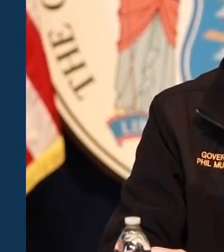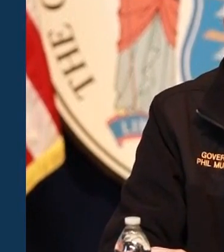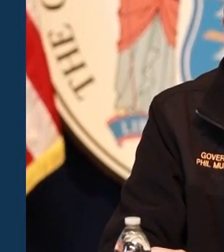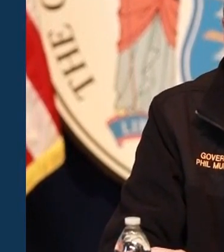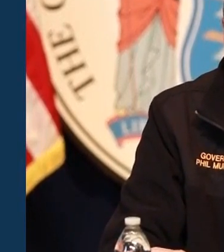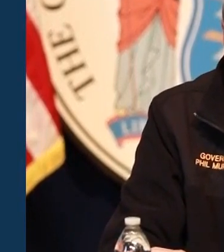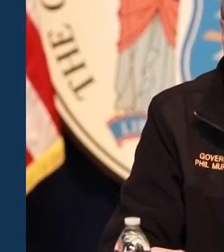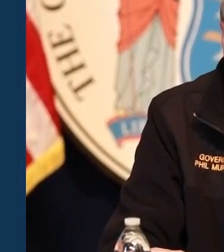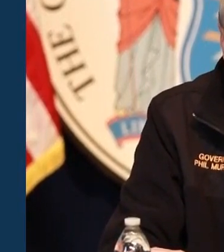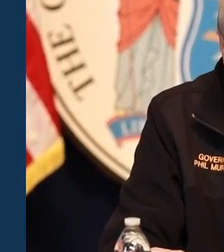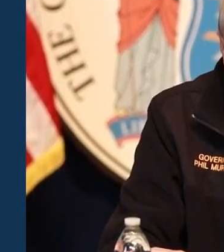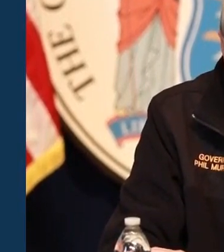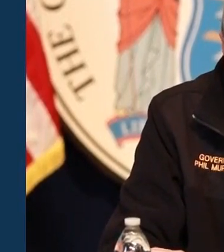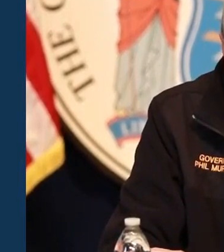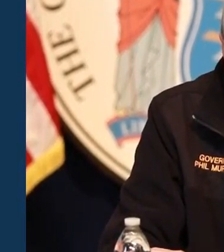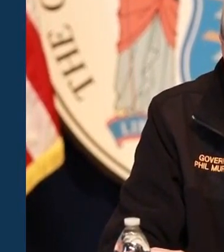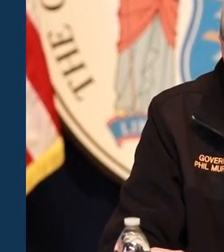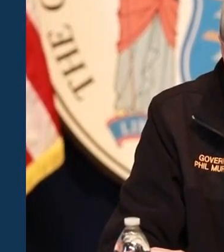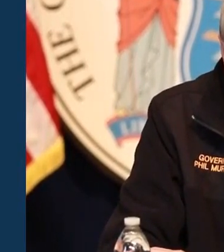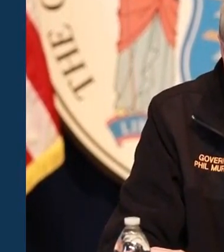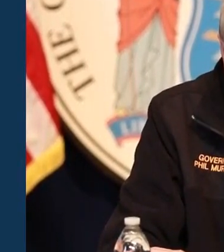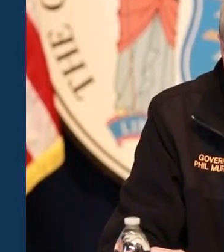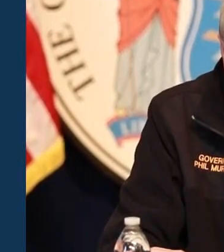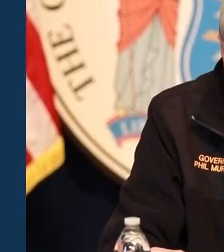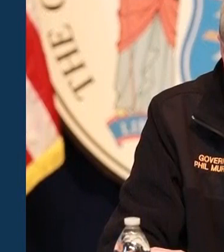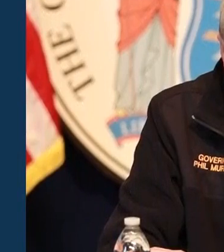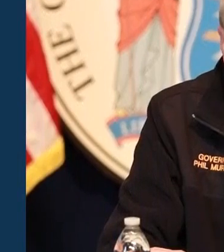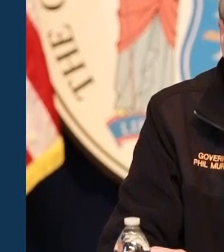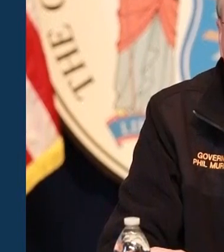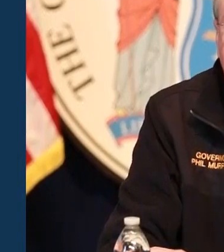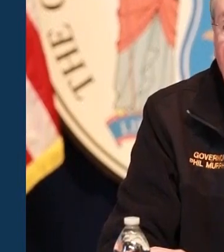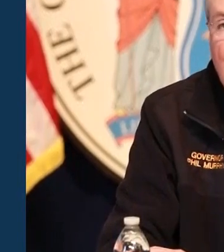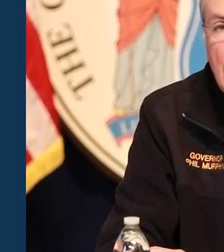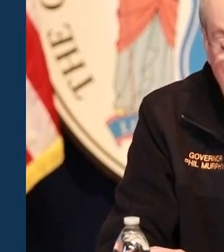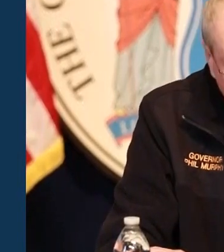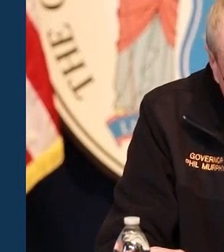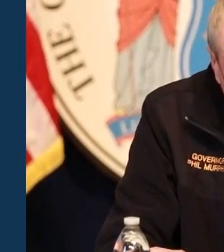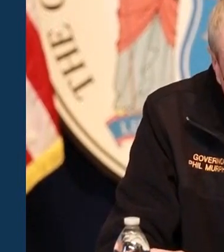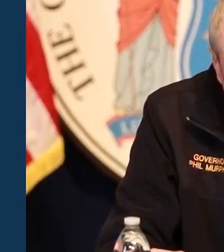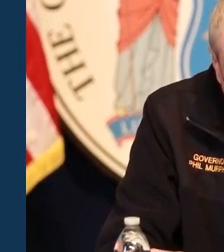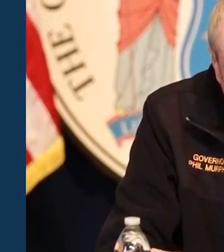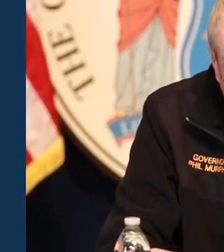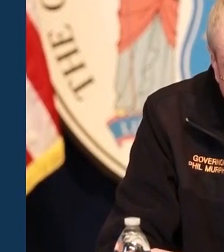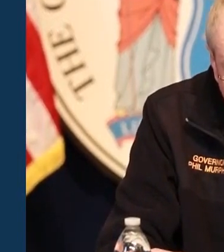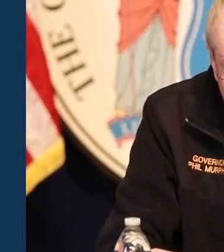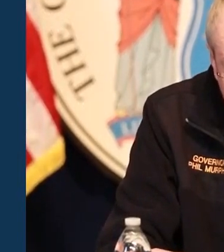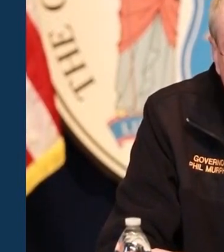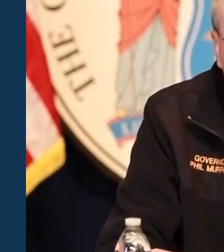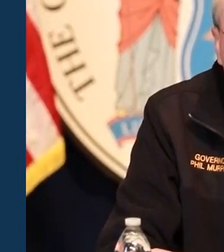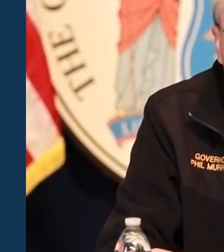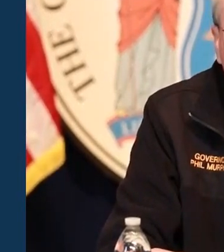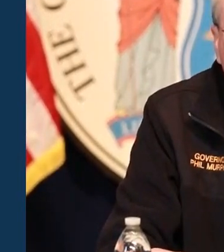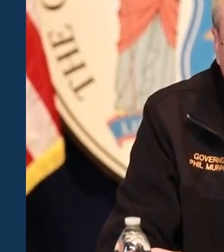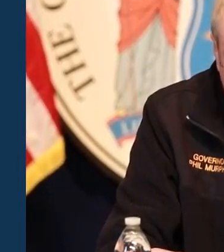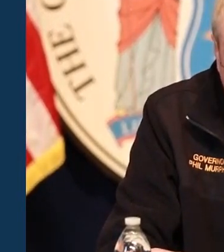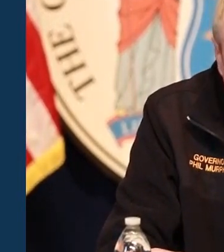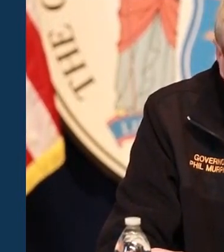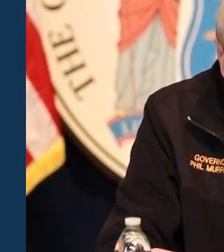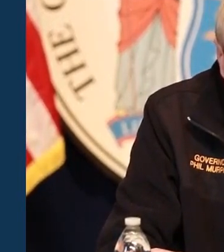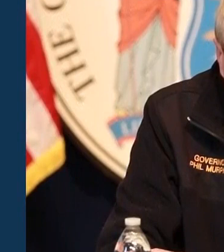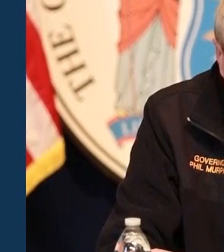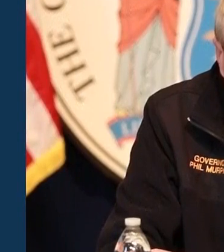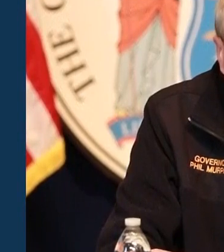intermediate term, we will win this together. Switching gears, We know this public health crisis has extended